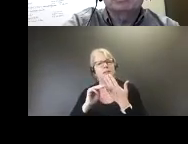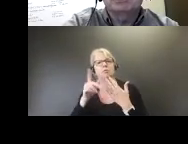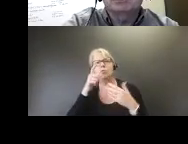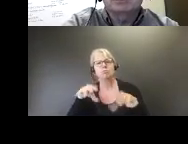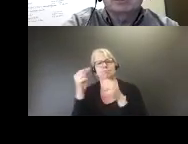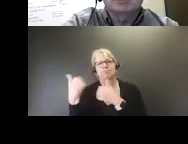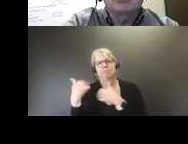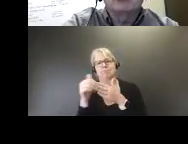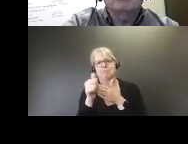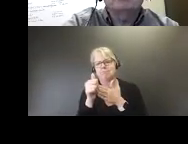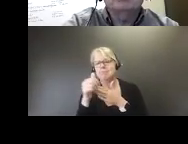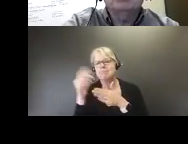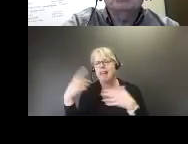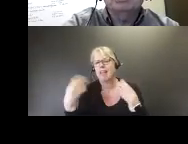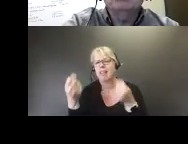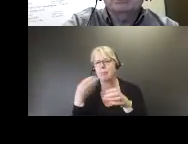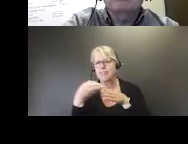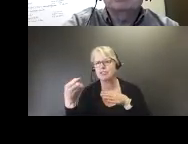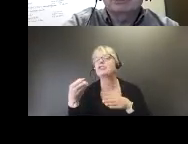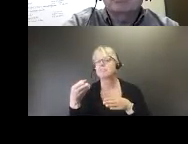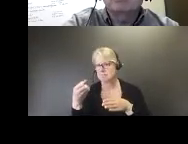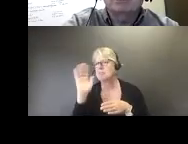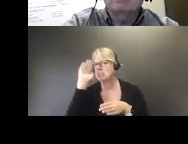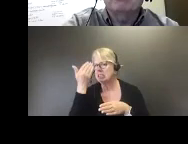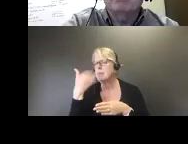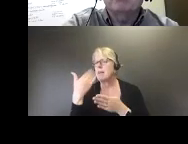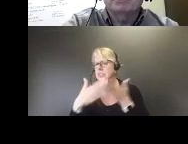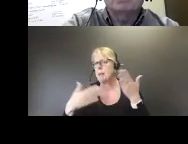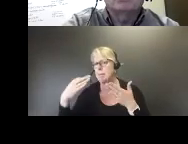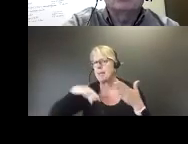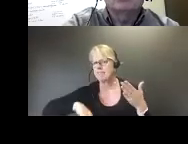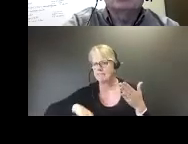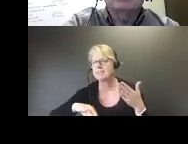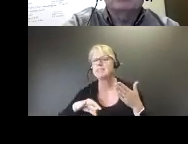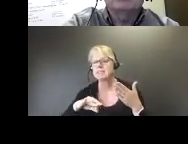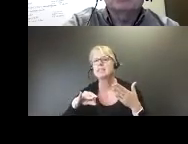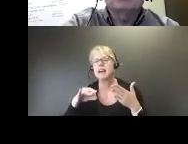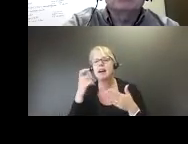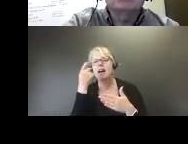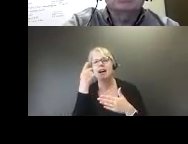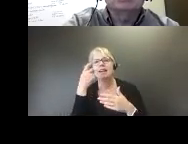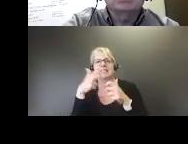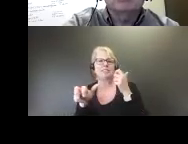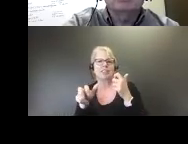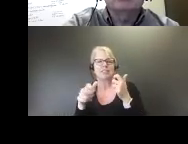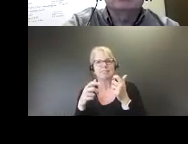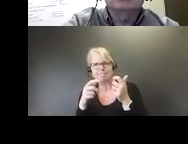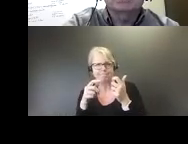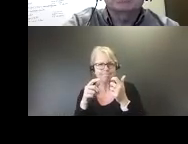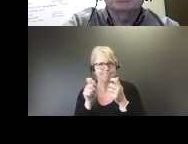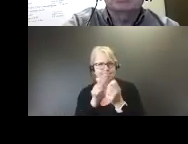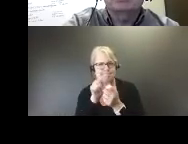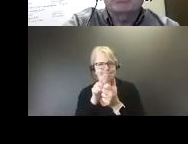professionals, do seem to have some benefit, although it's difficult sometimes to tease out whether it's